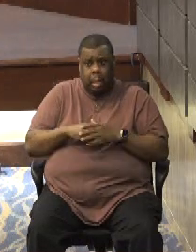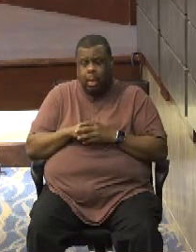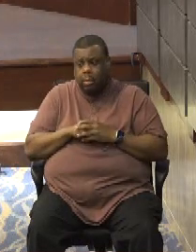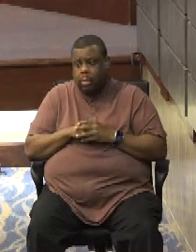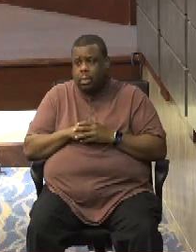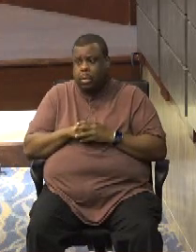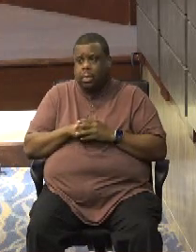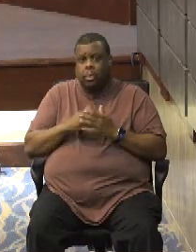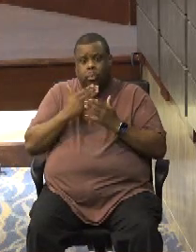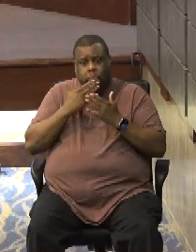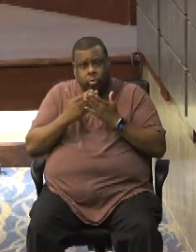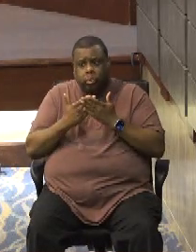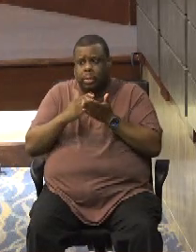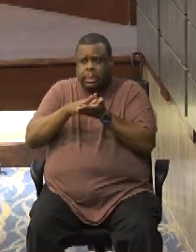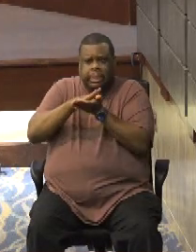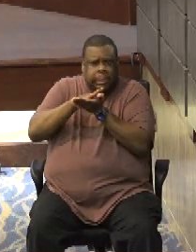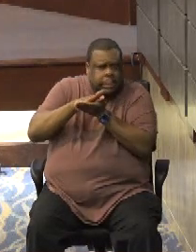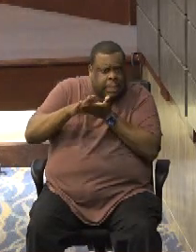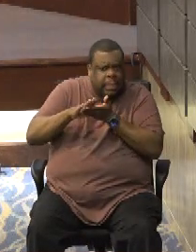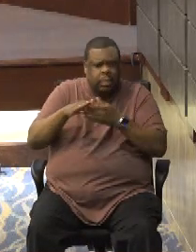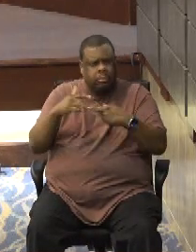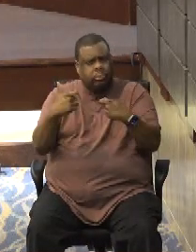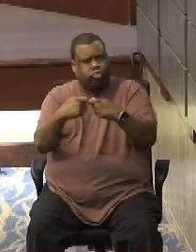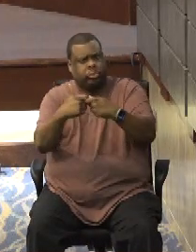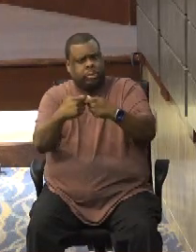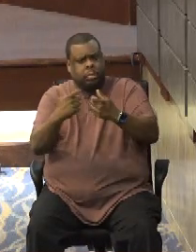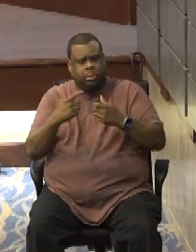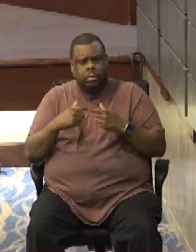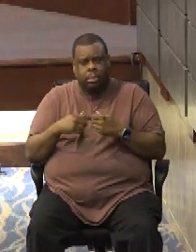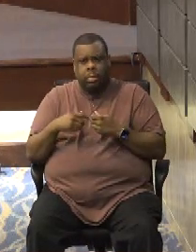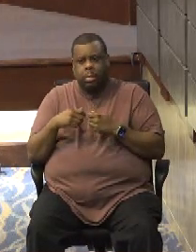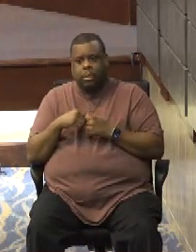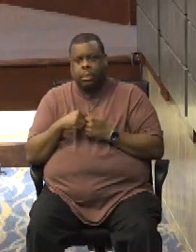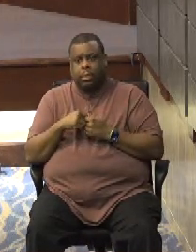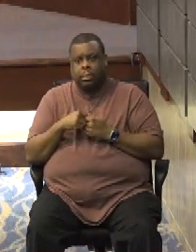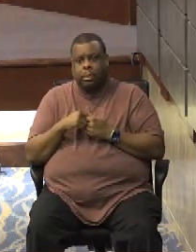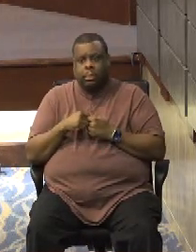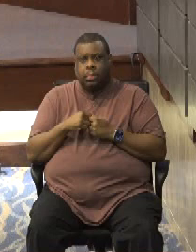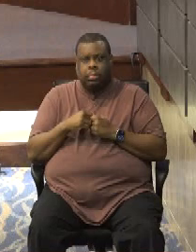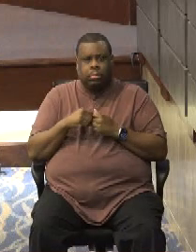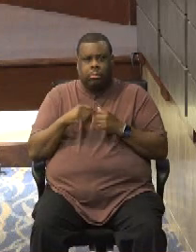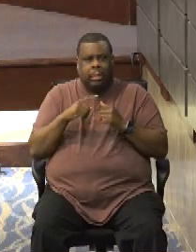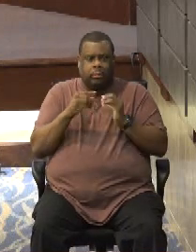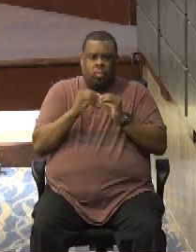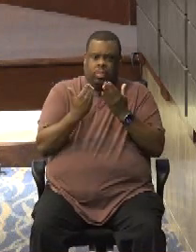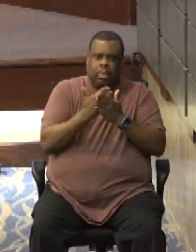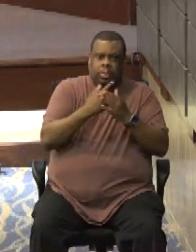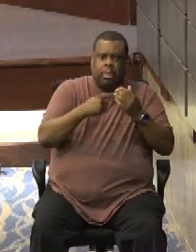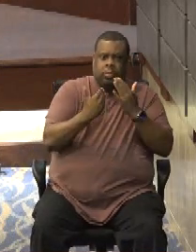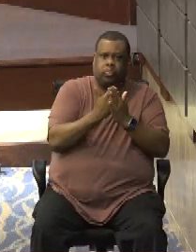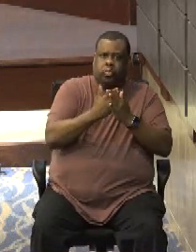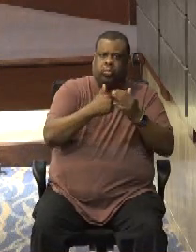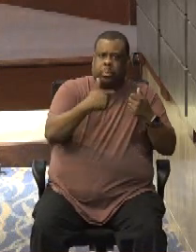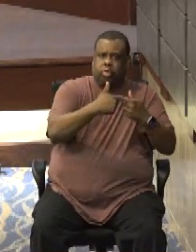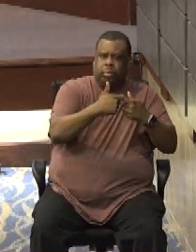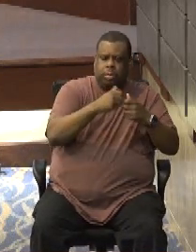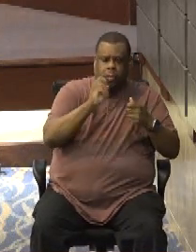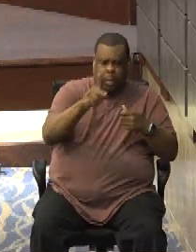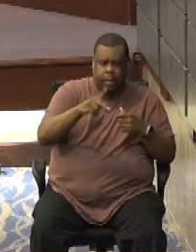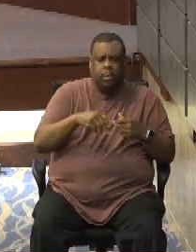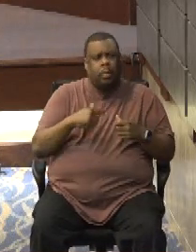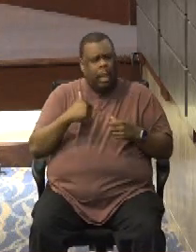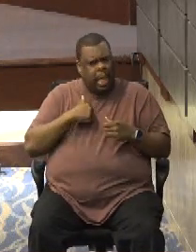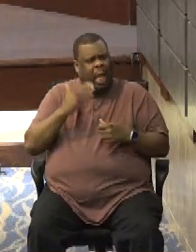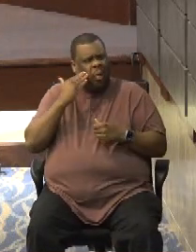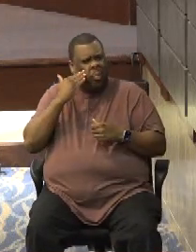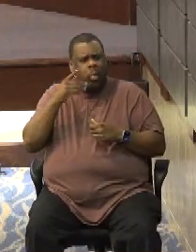is the energy you don't use. The energy you don't use is cleaner than renewable energy or any other source of energy. So I